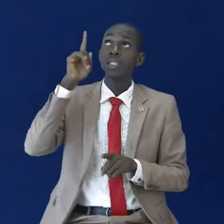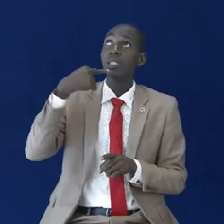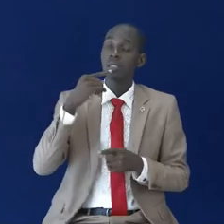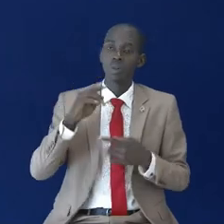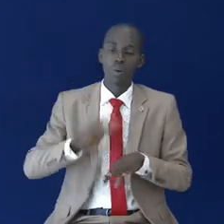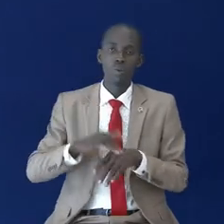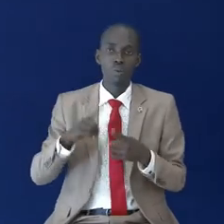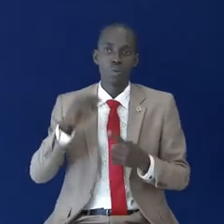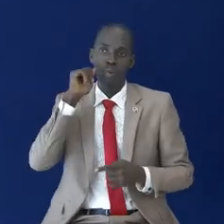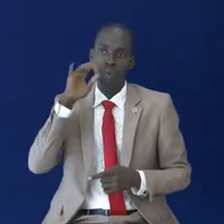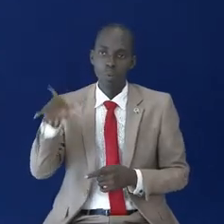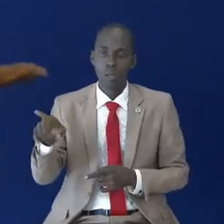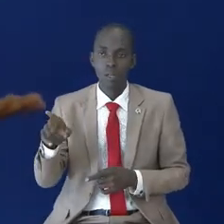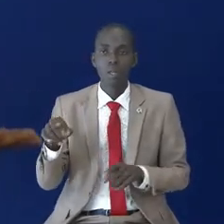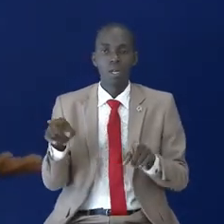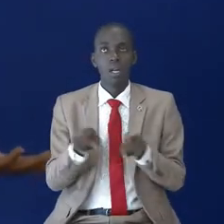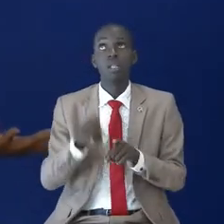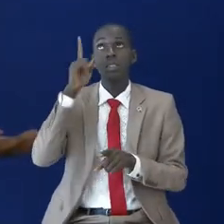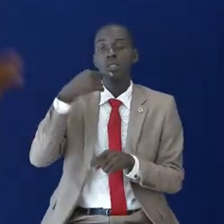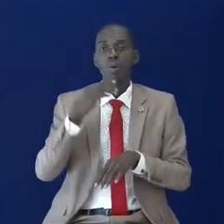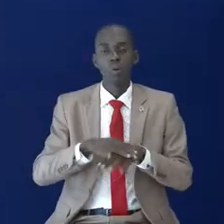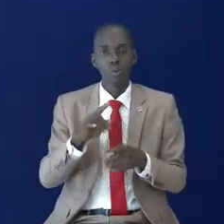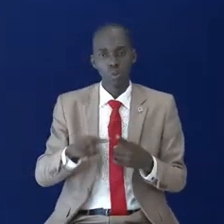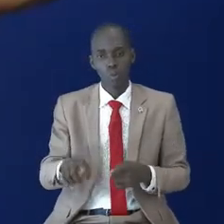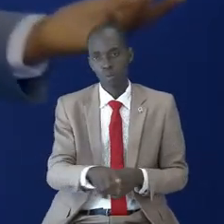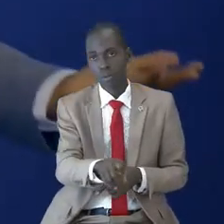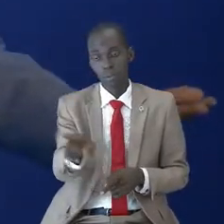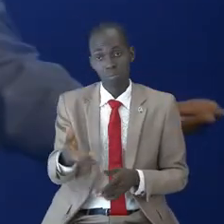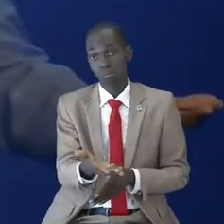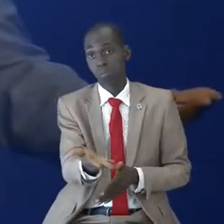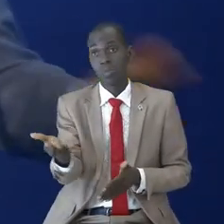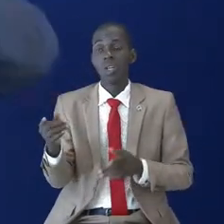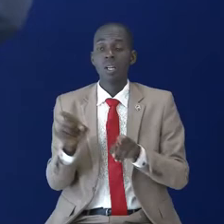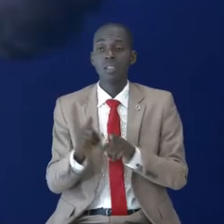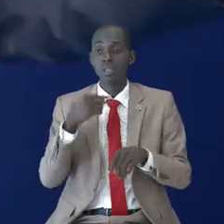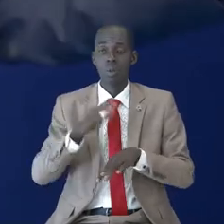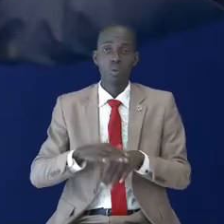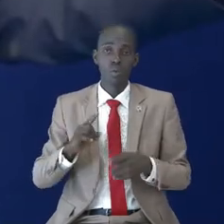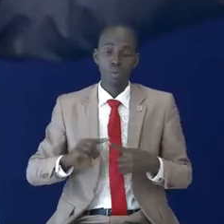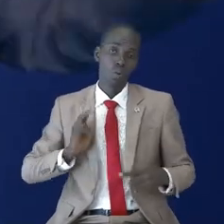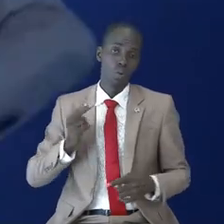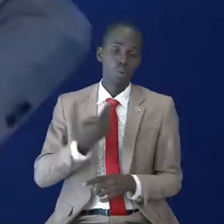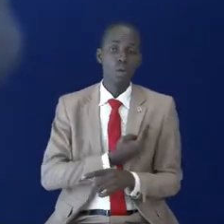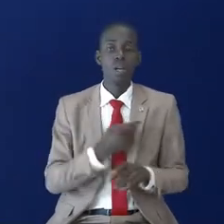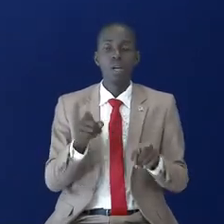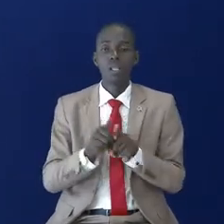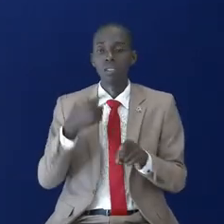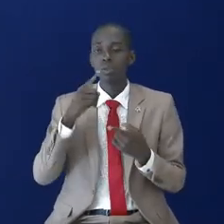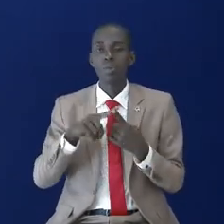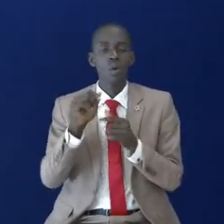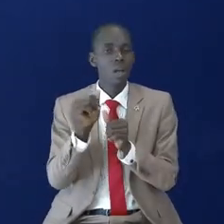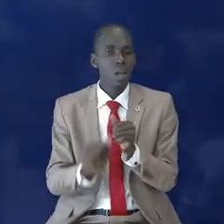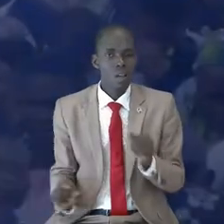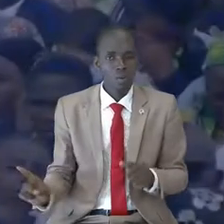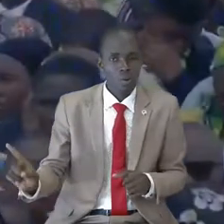her, as he says unto them, as he says unto us, as he says to